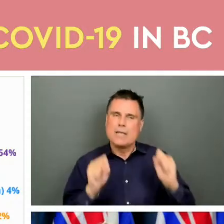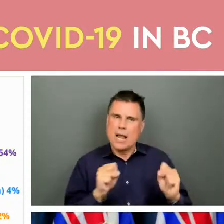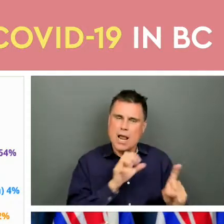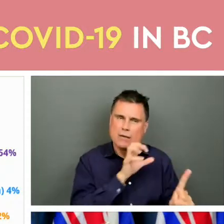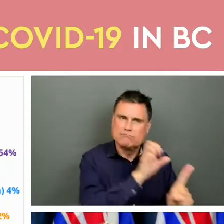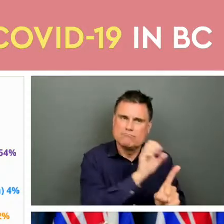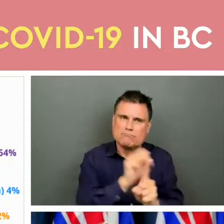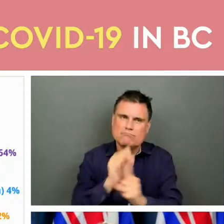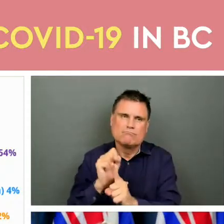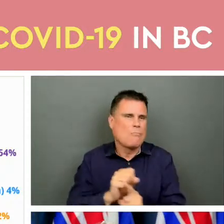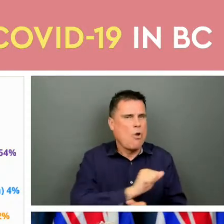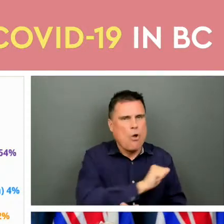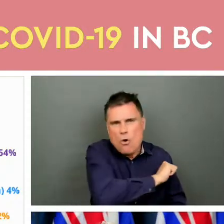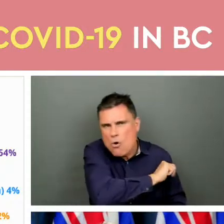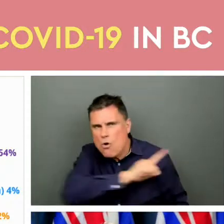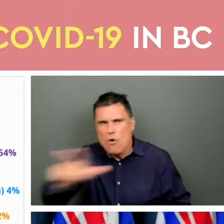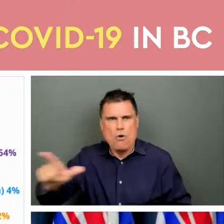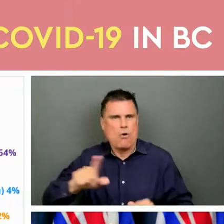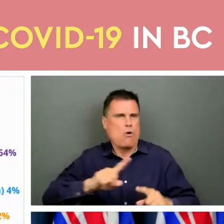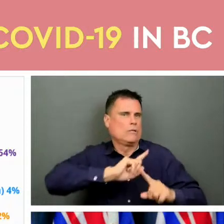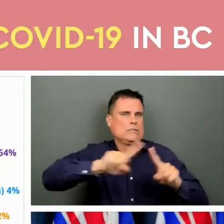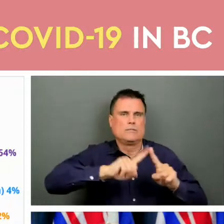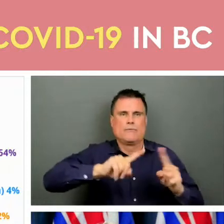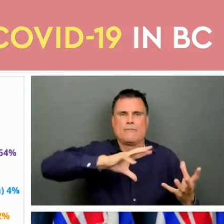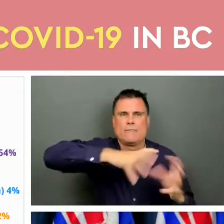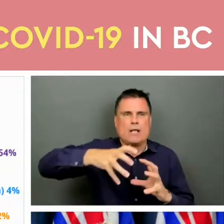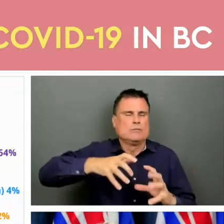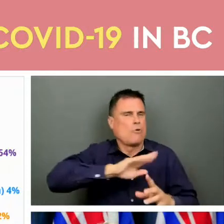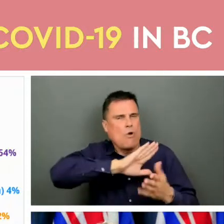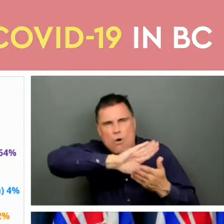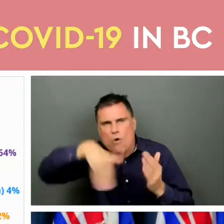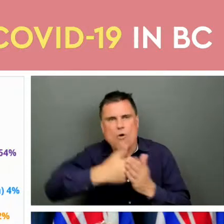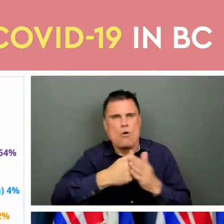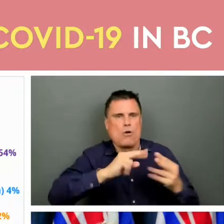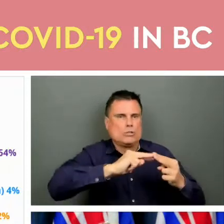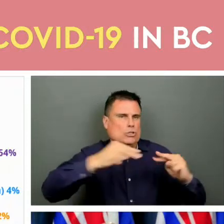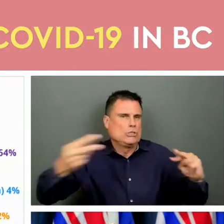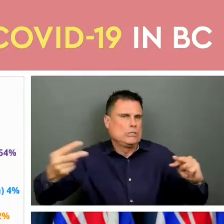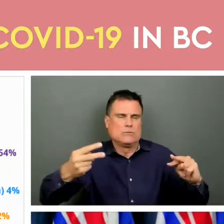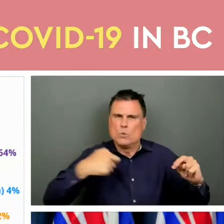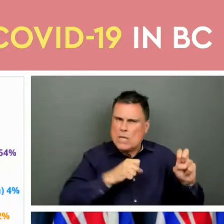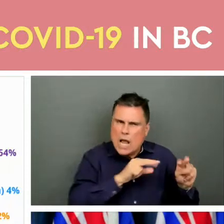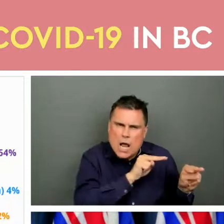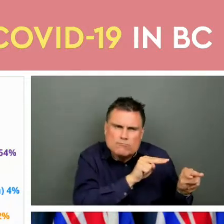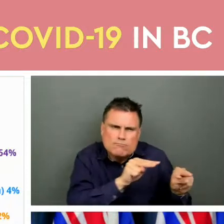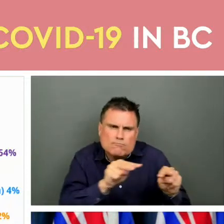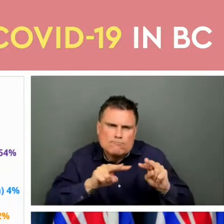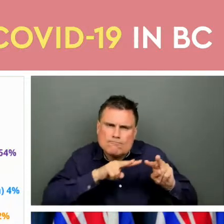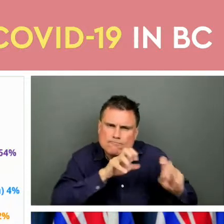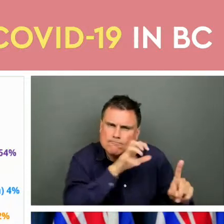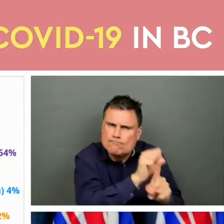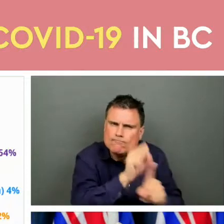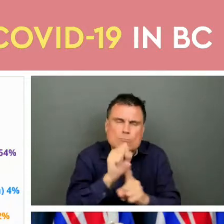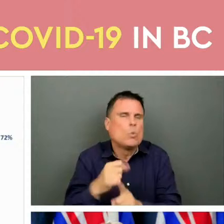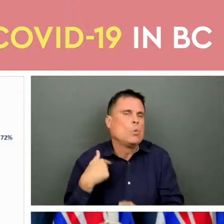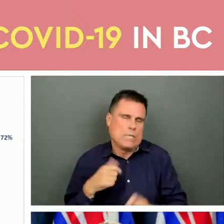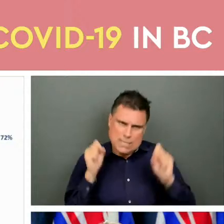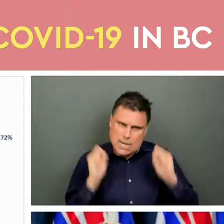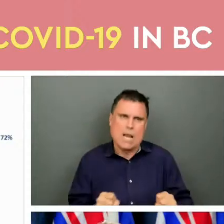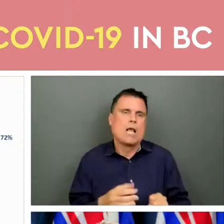sequencing rapidly on all cases, means that we are in a good place to monitor this carefully over time.